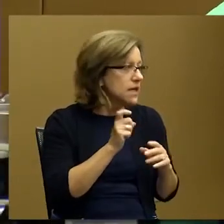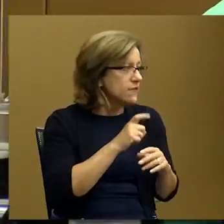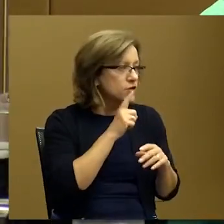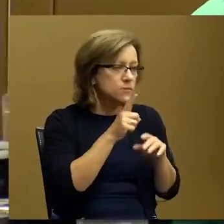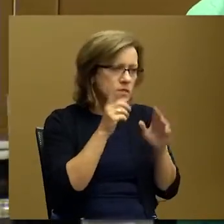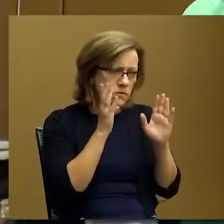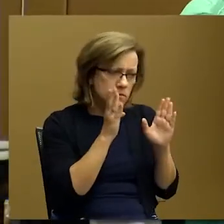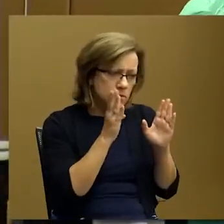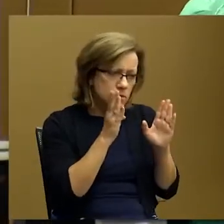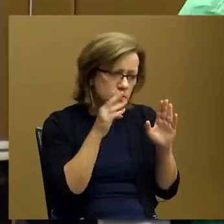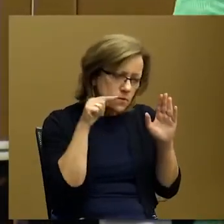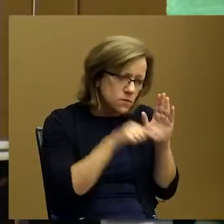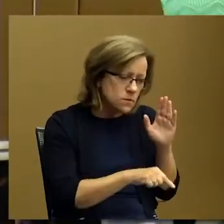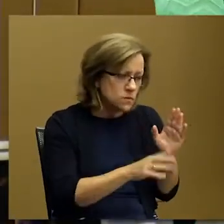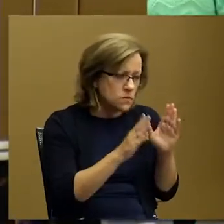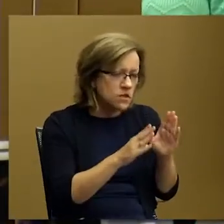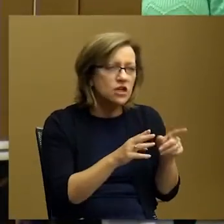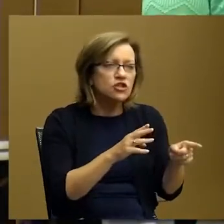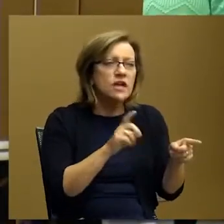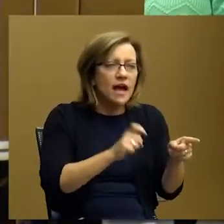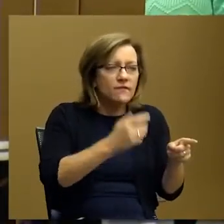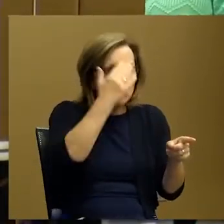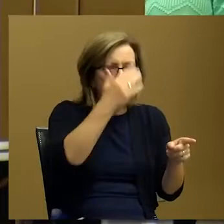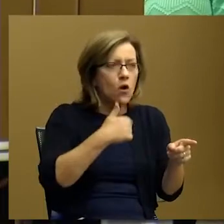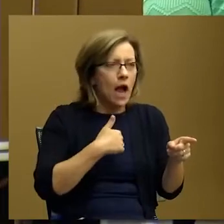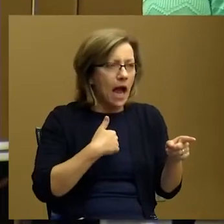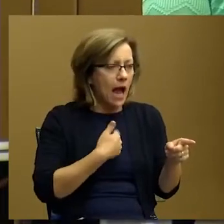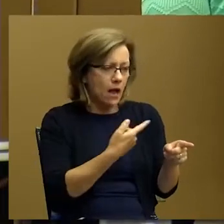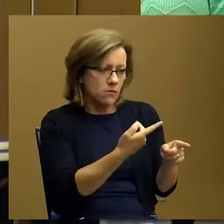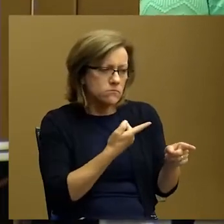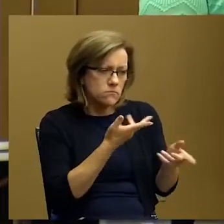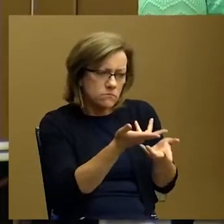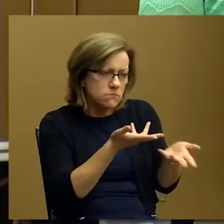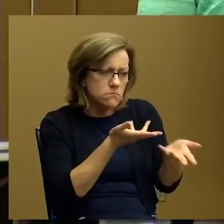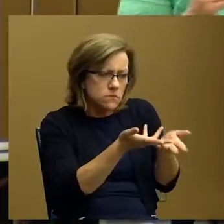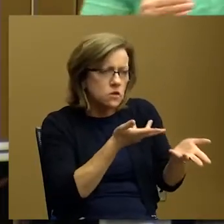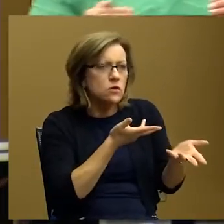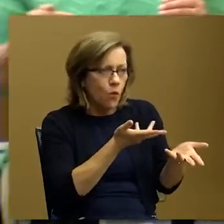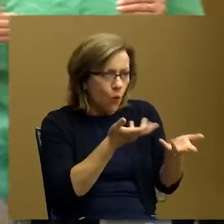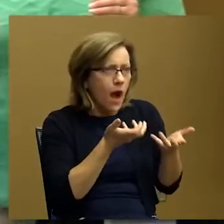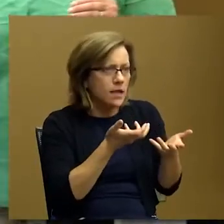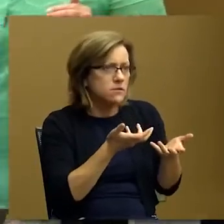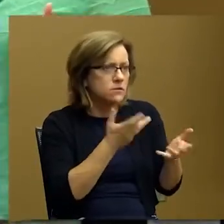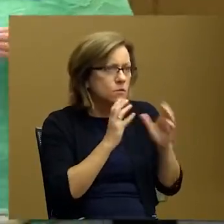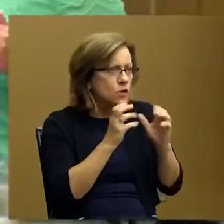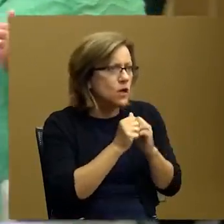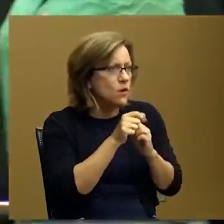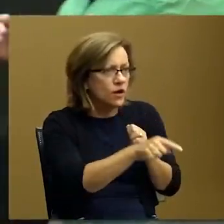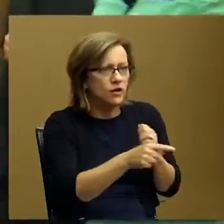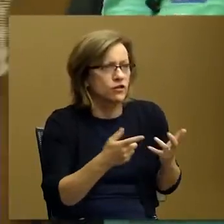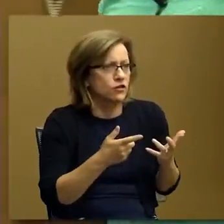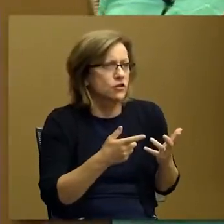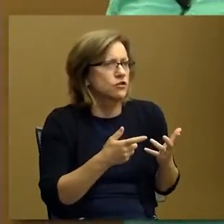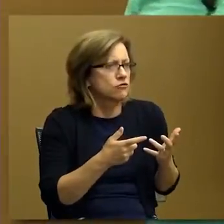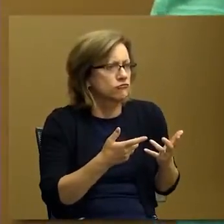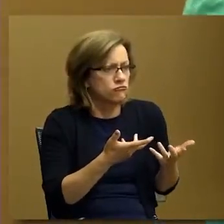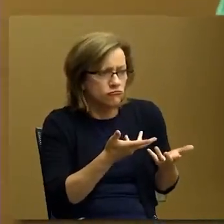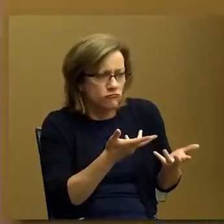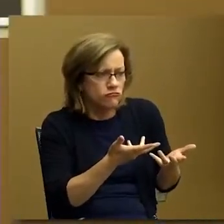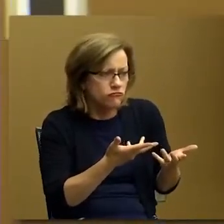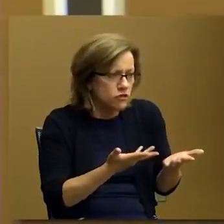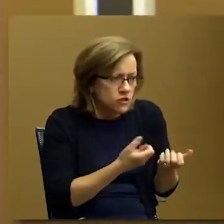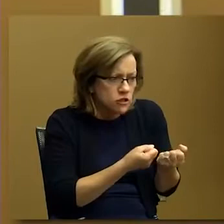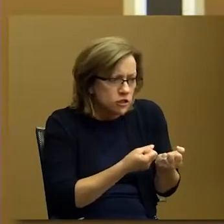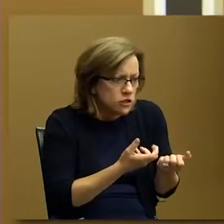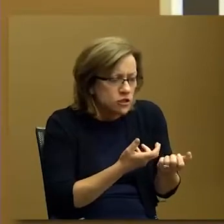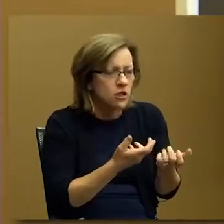very intense, and she needed to know I was a communication partner. Because what happens with kids